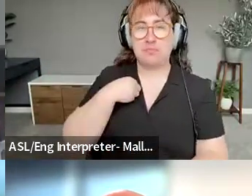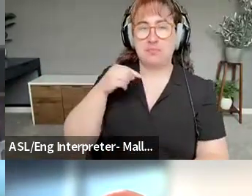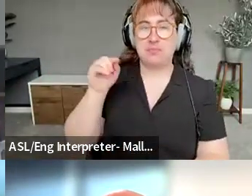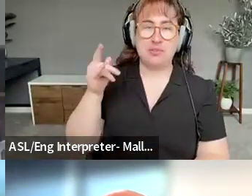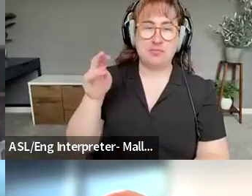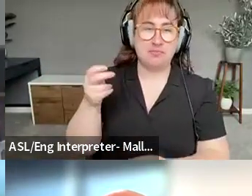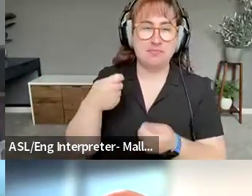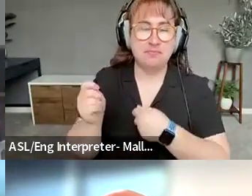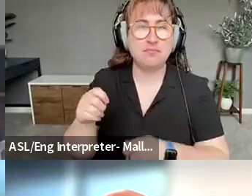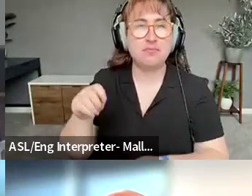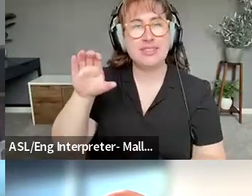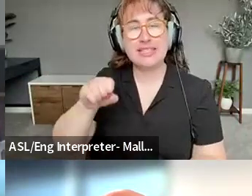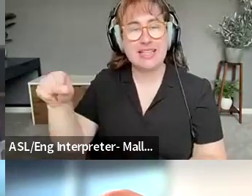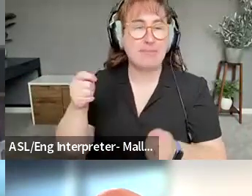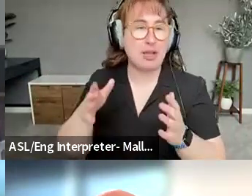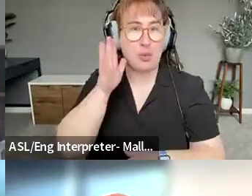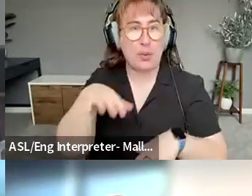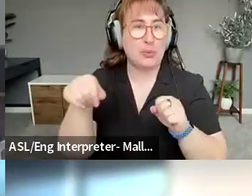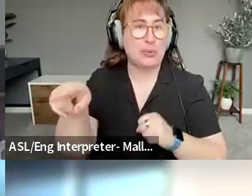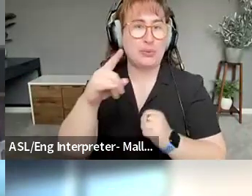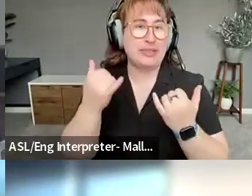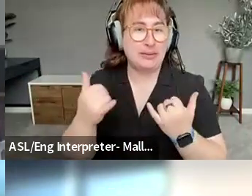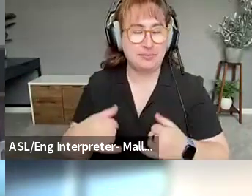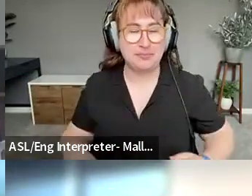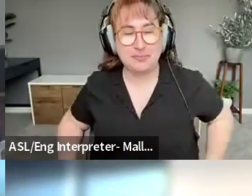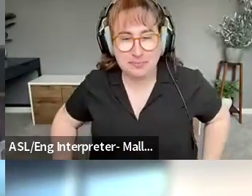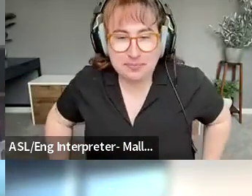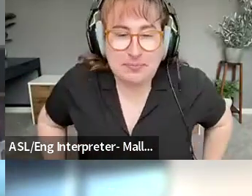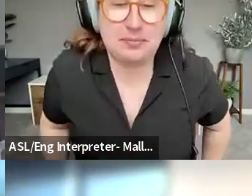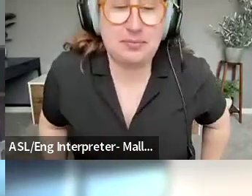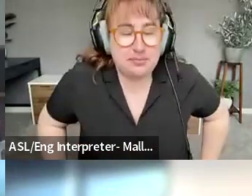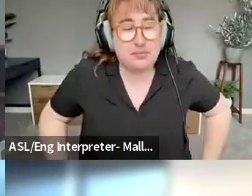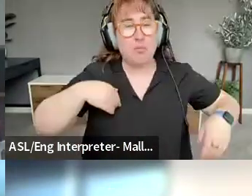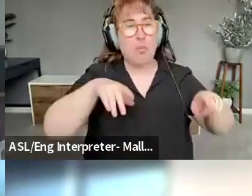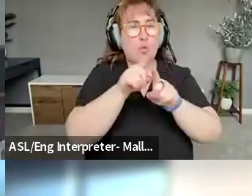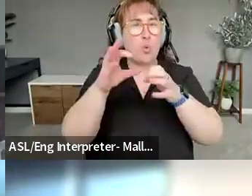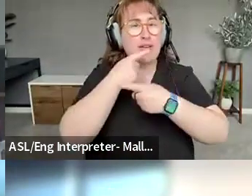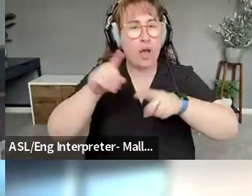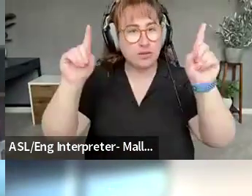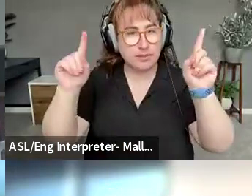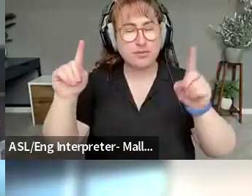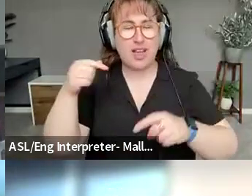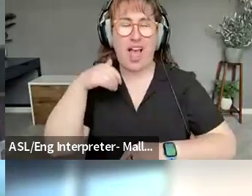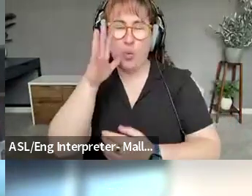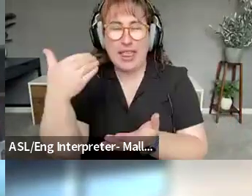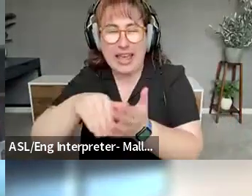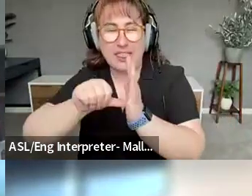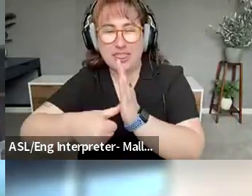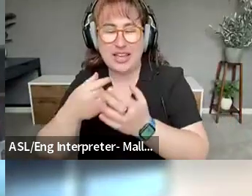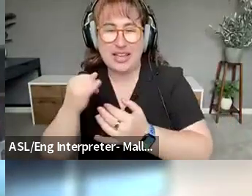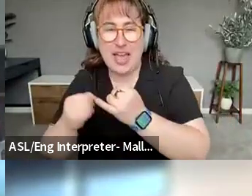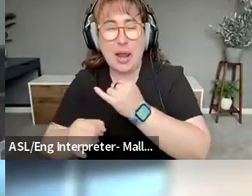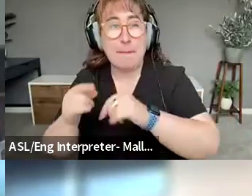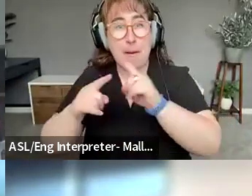The CSS managers will be hosting you today. Um, we also want to make an announcement. I'll announce it at the end again as well. But due